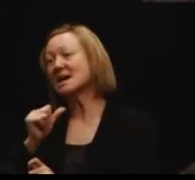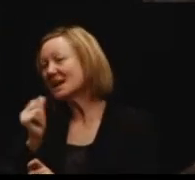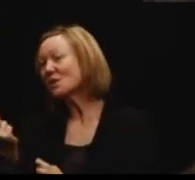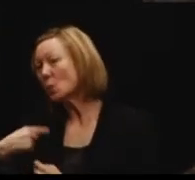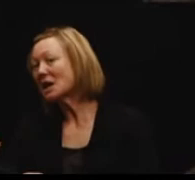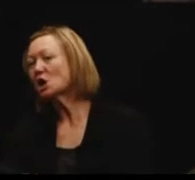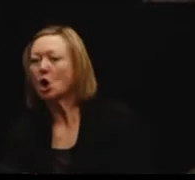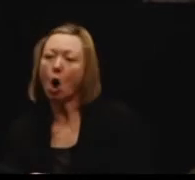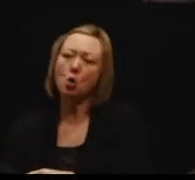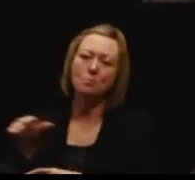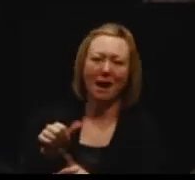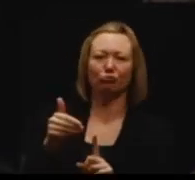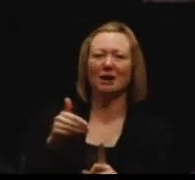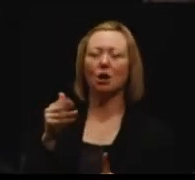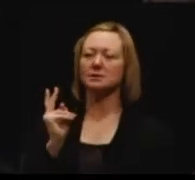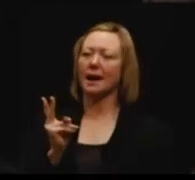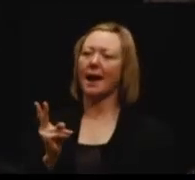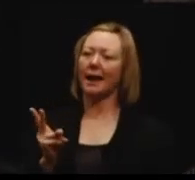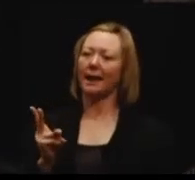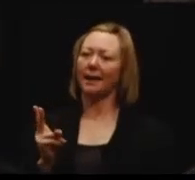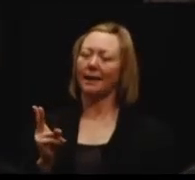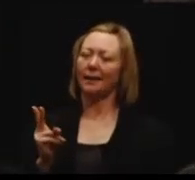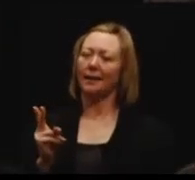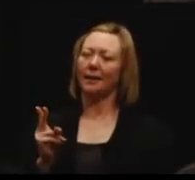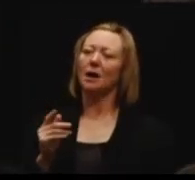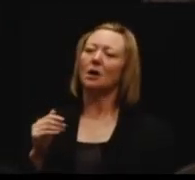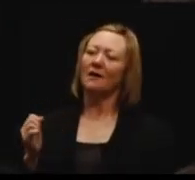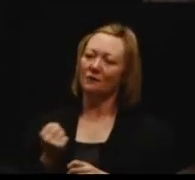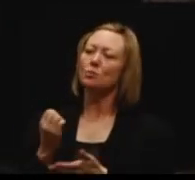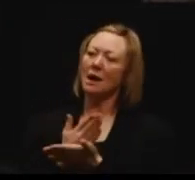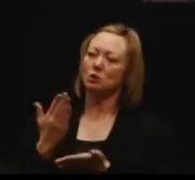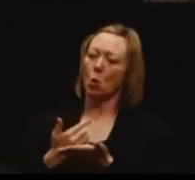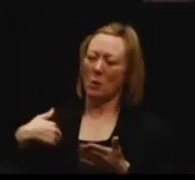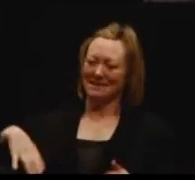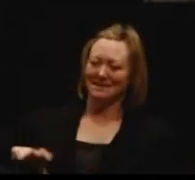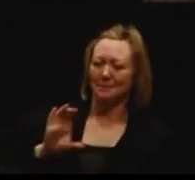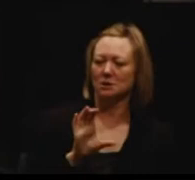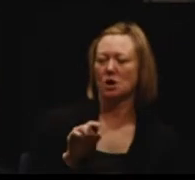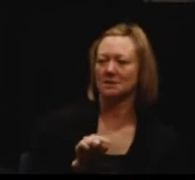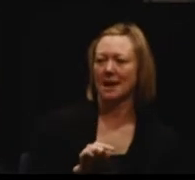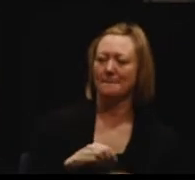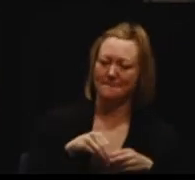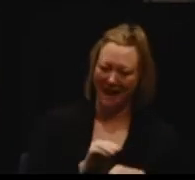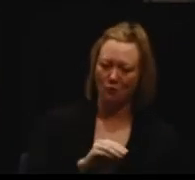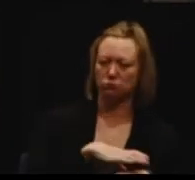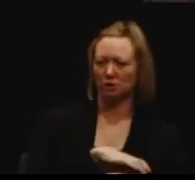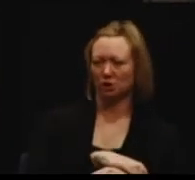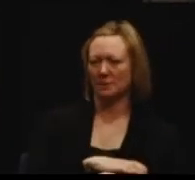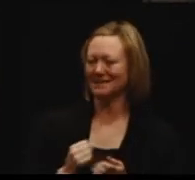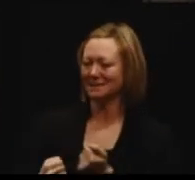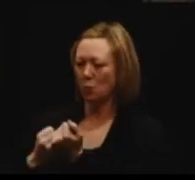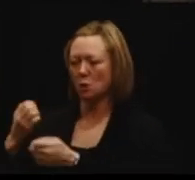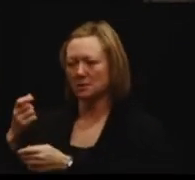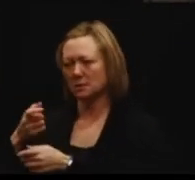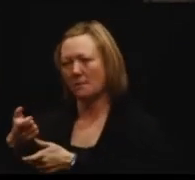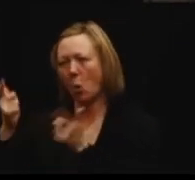it's a matter of making sure that we subsidise it, that we pay for those kind of apprenticeships, that we support employers to take on apprentices, and